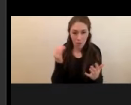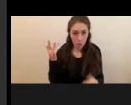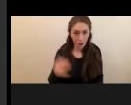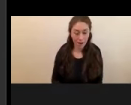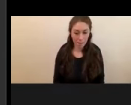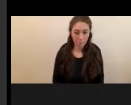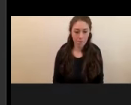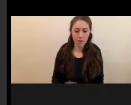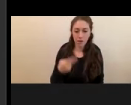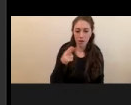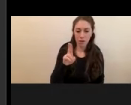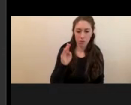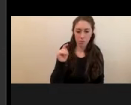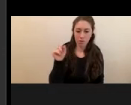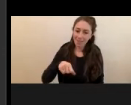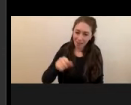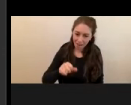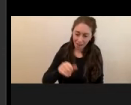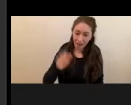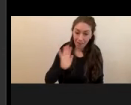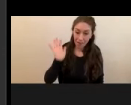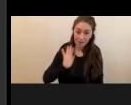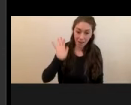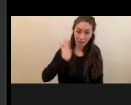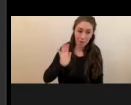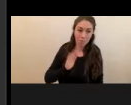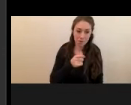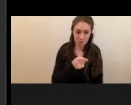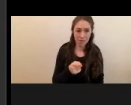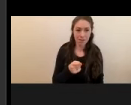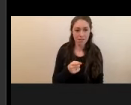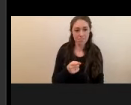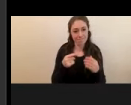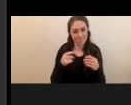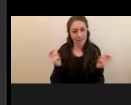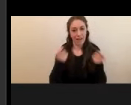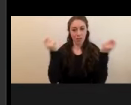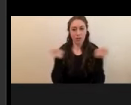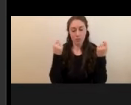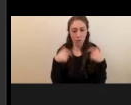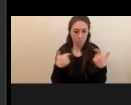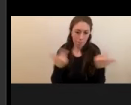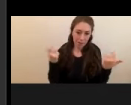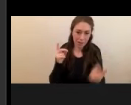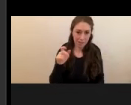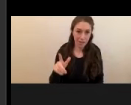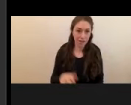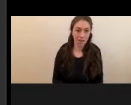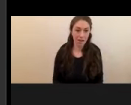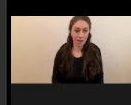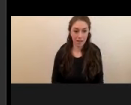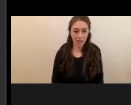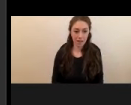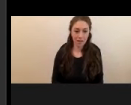Yeah, at the time, Dad's anniversaries got to be huge. He would always go around